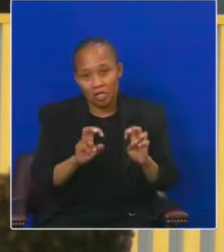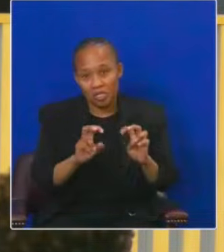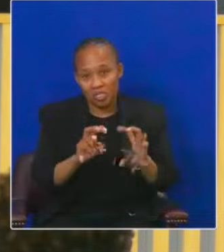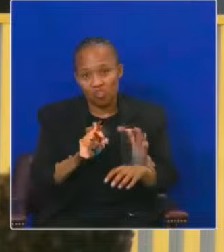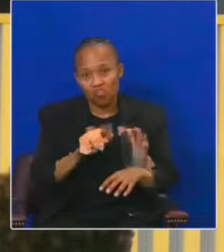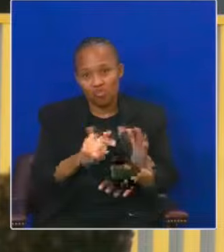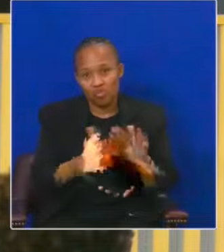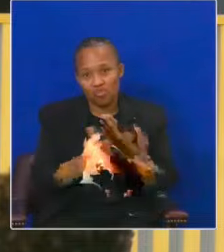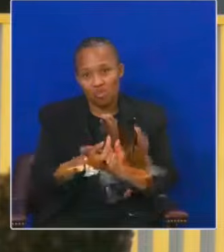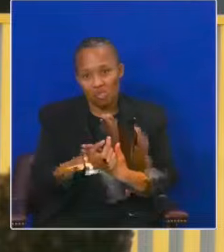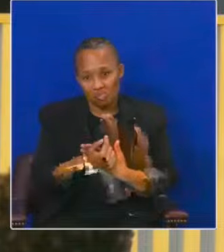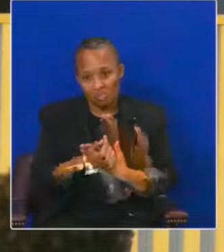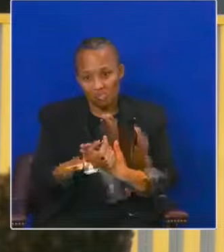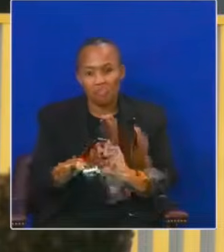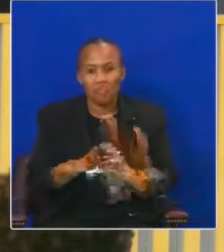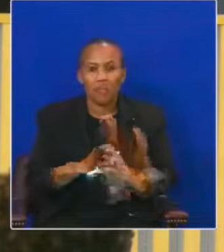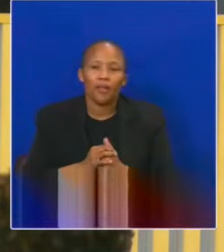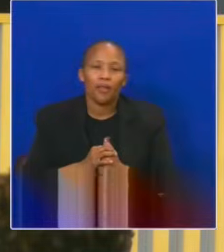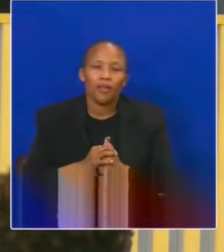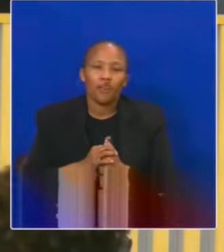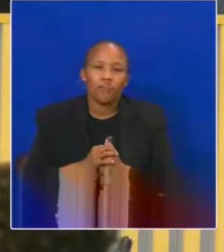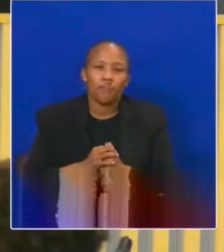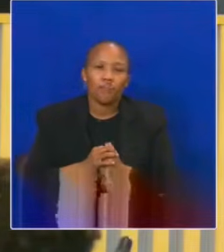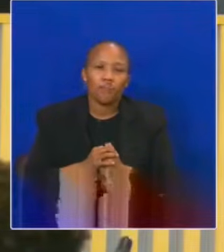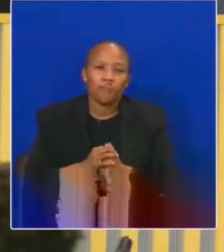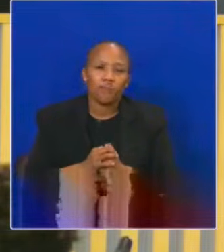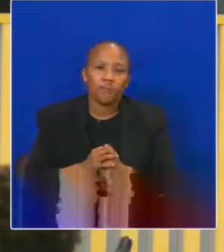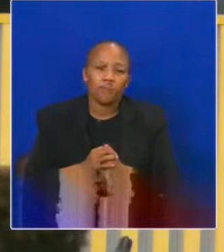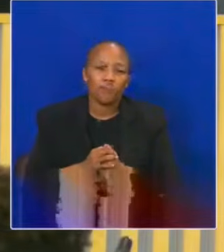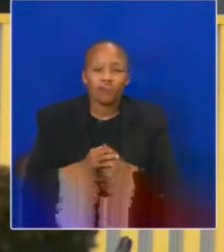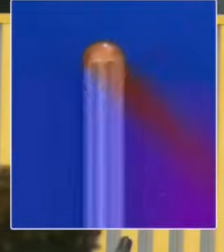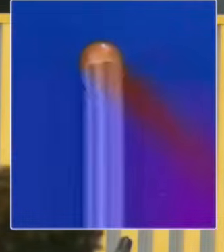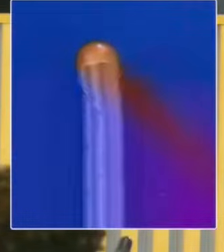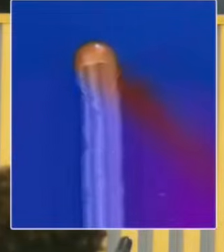So, upon our arrival at the offices of